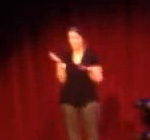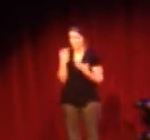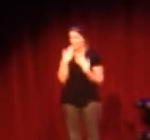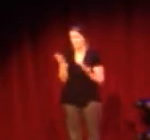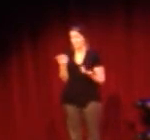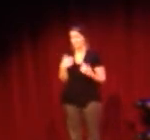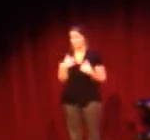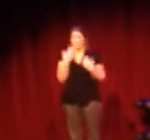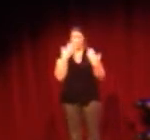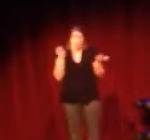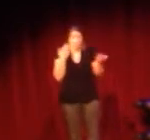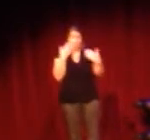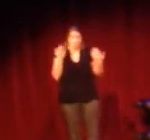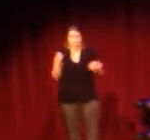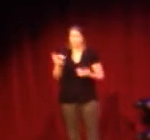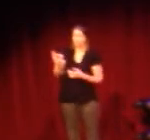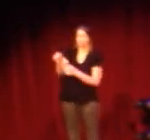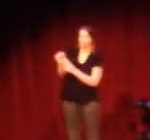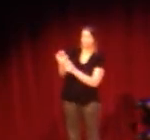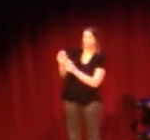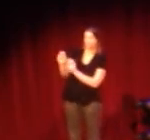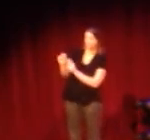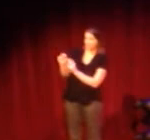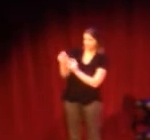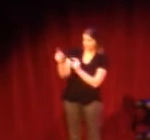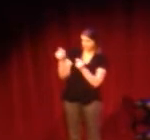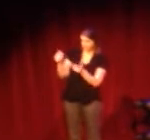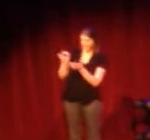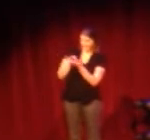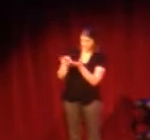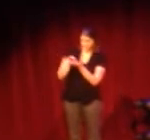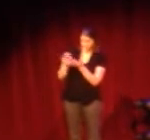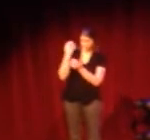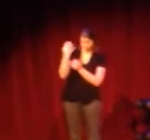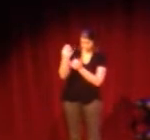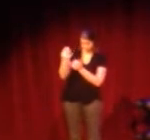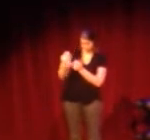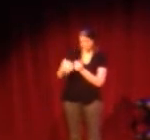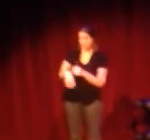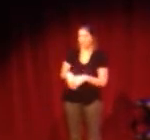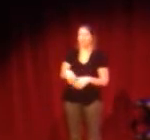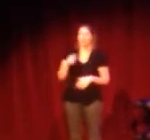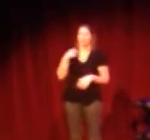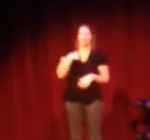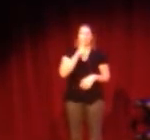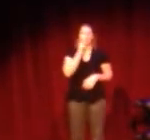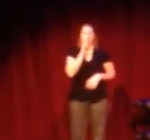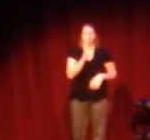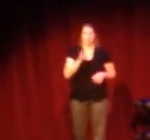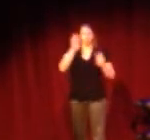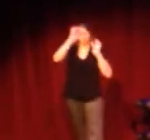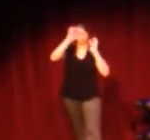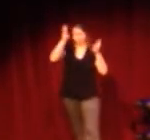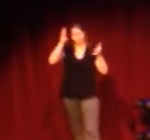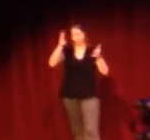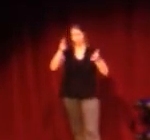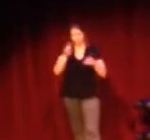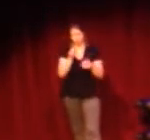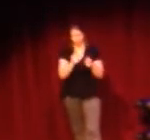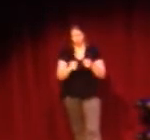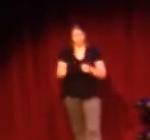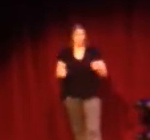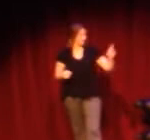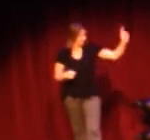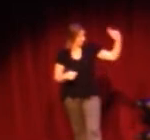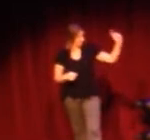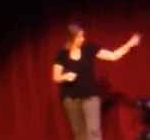I don't know. Jackson, you're going to count to four, all right? And we are going to play an improvised drum solo on this wall